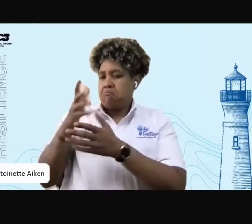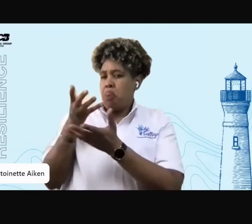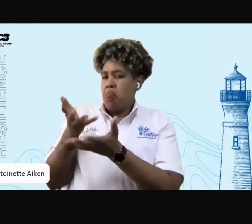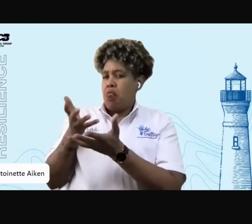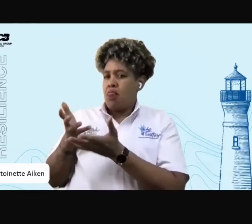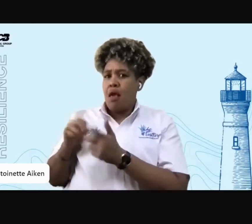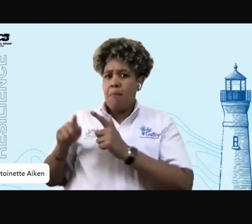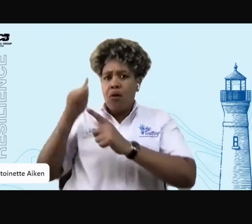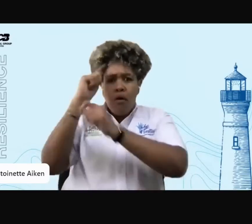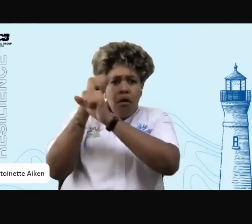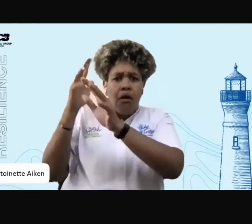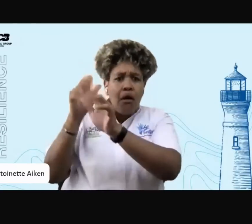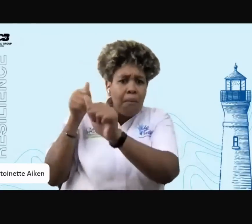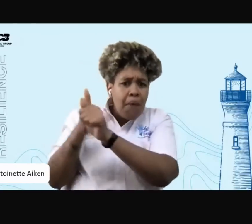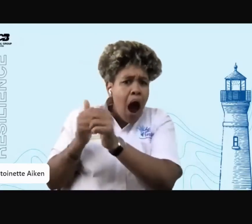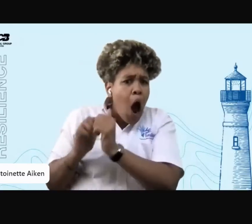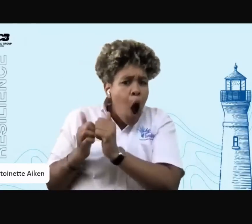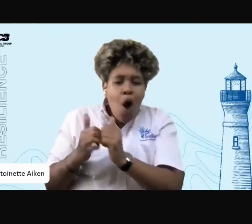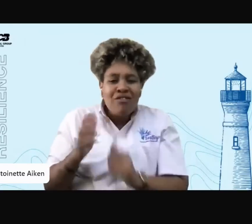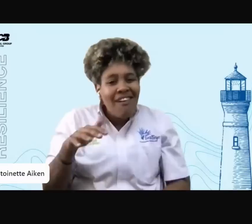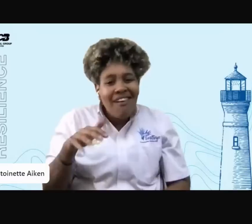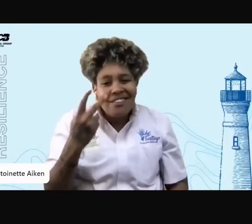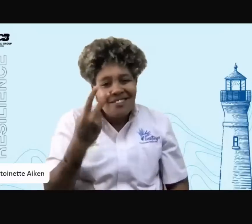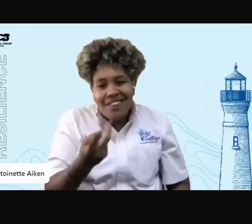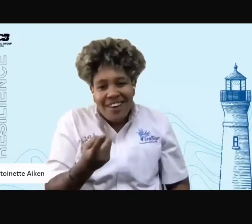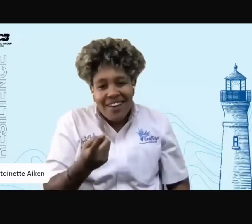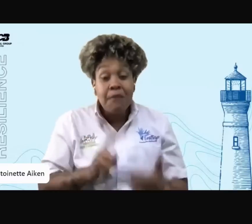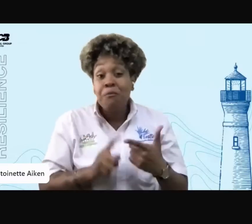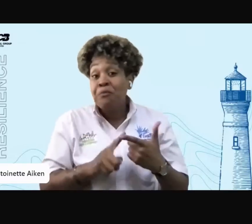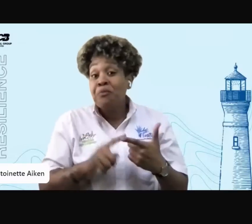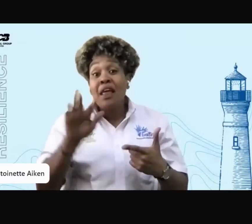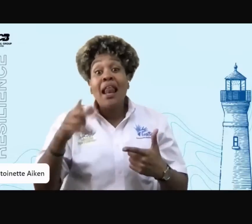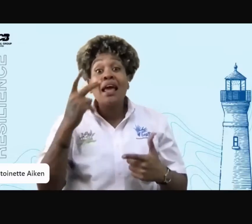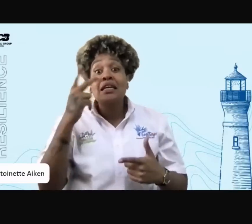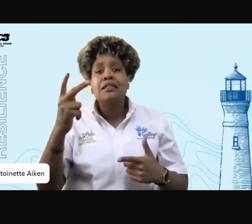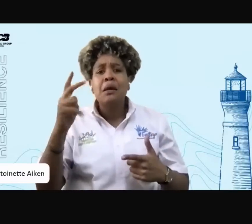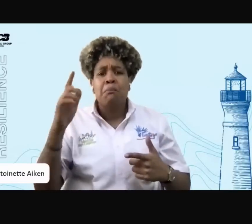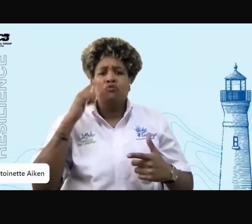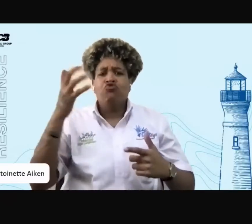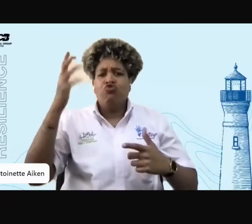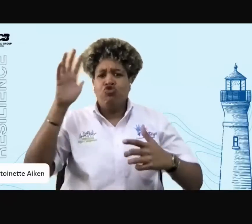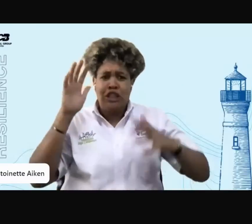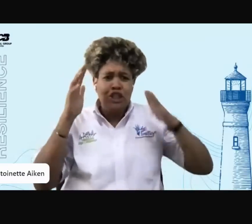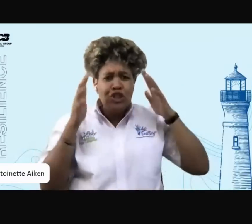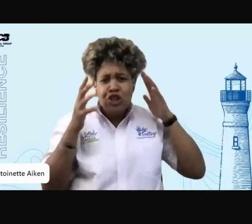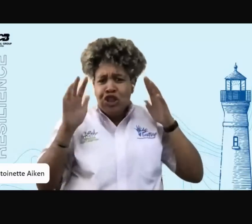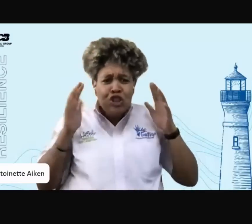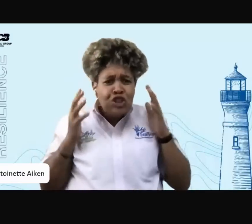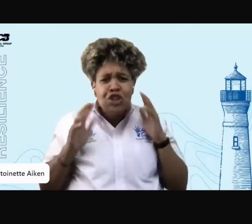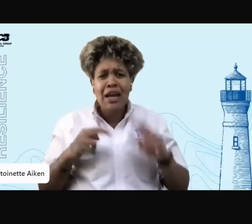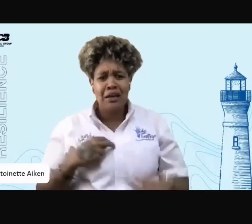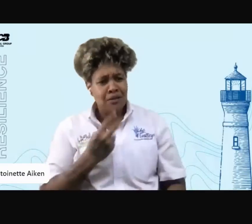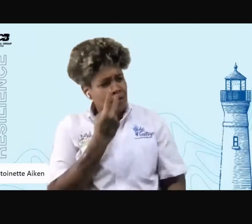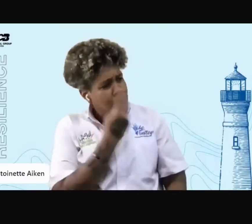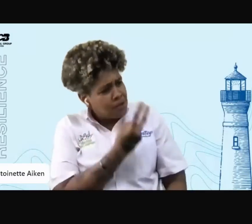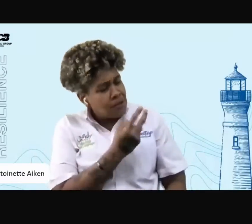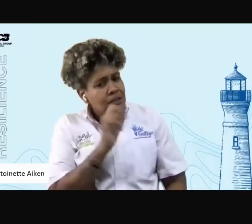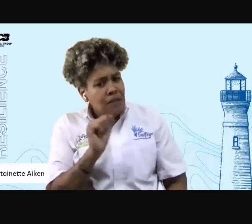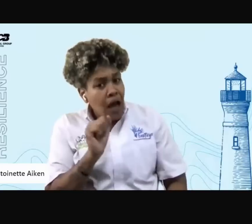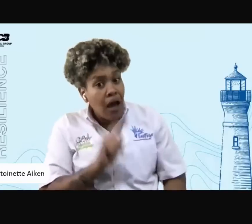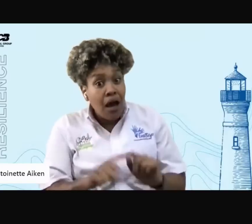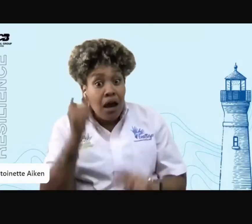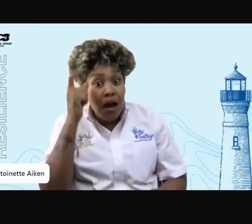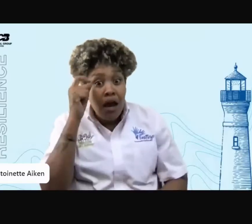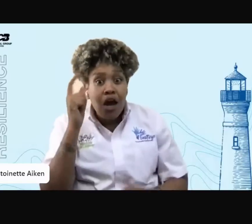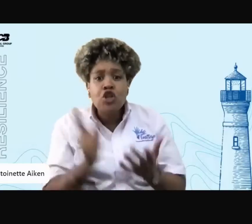Secondly, you may not be seeing the forest for the trees. which means that we sometimes